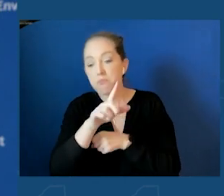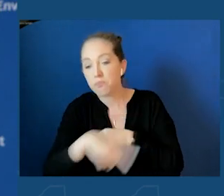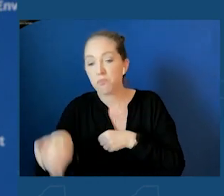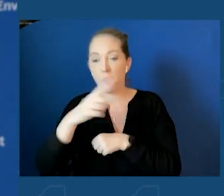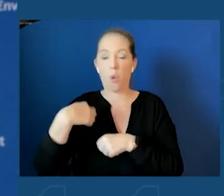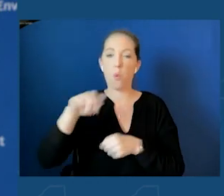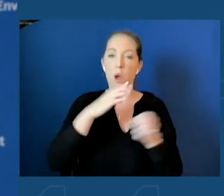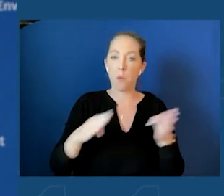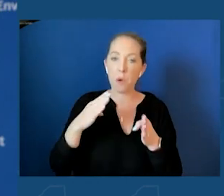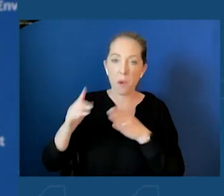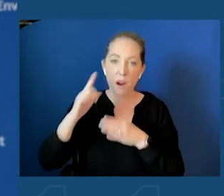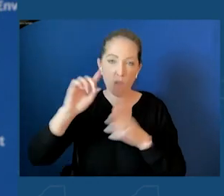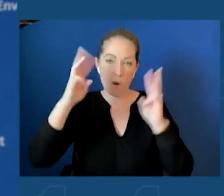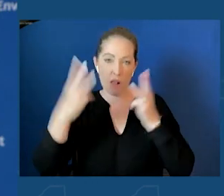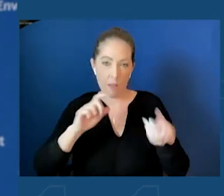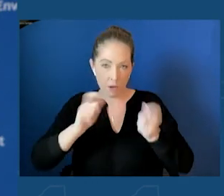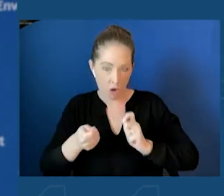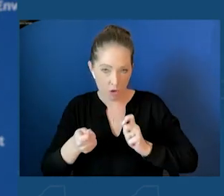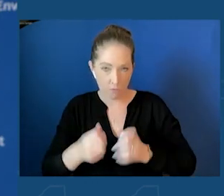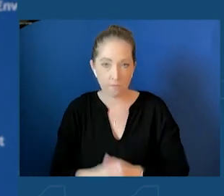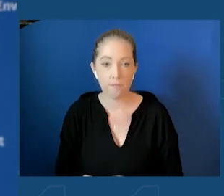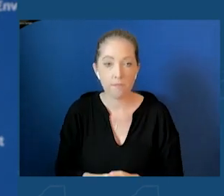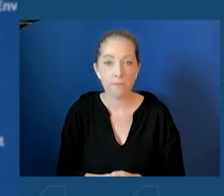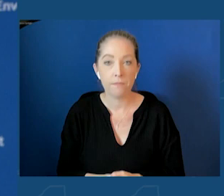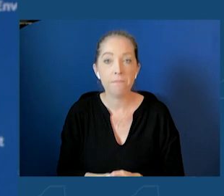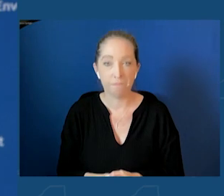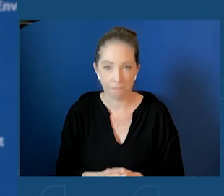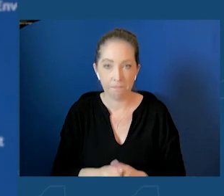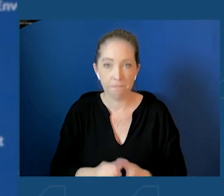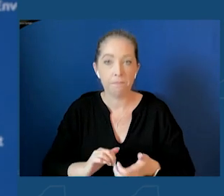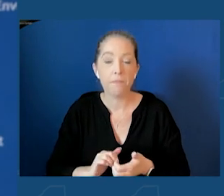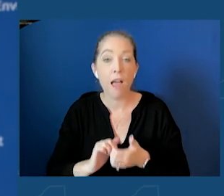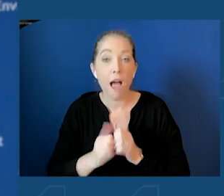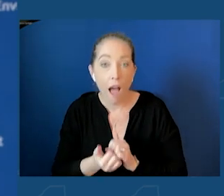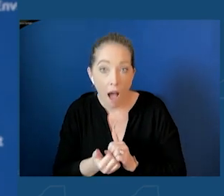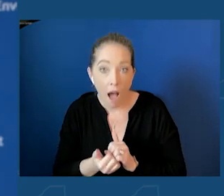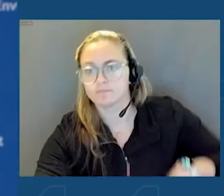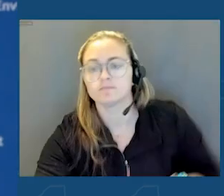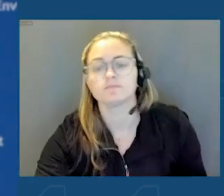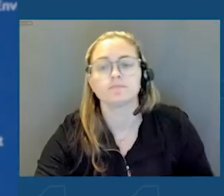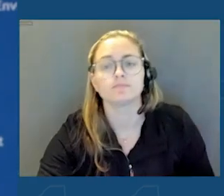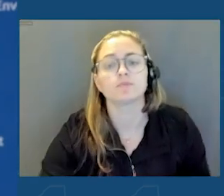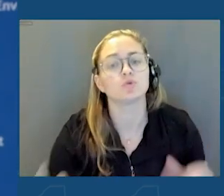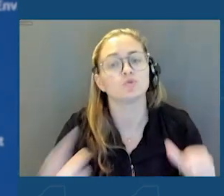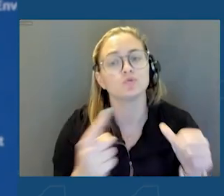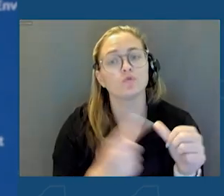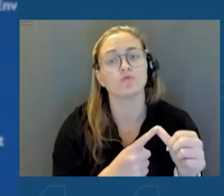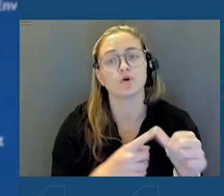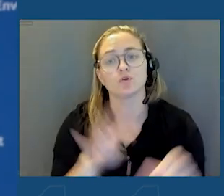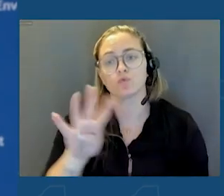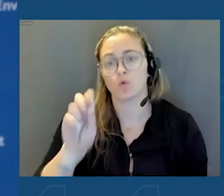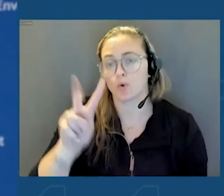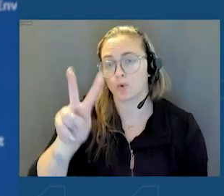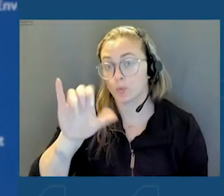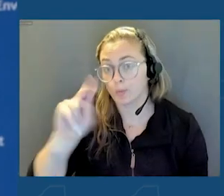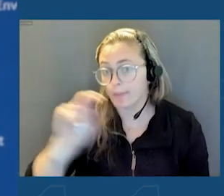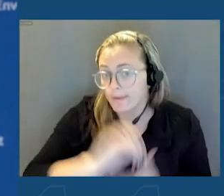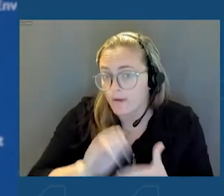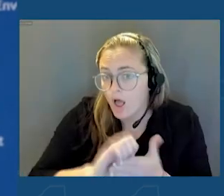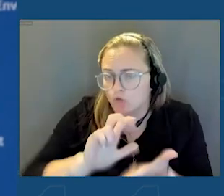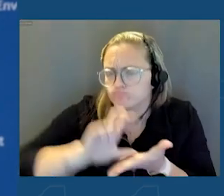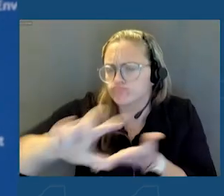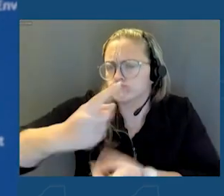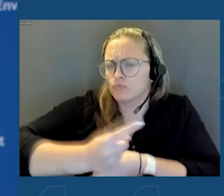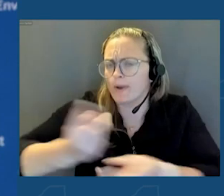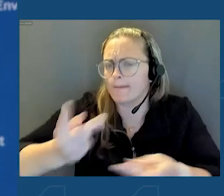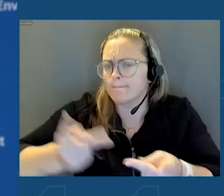you do that? How do you do that? Well, first you take $4.2 billion and put it in the right places. And we're going to strengthen